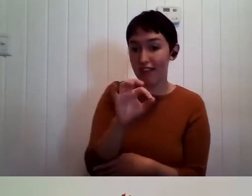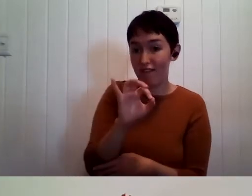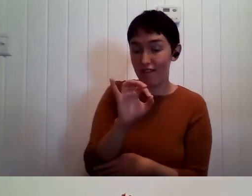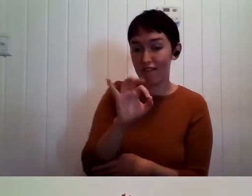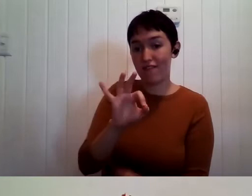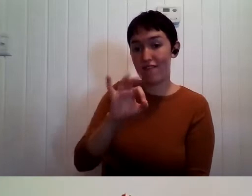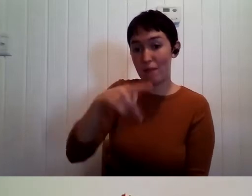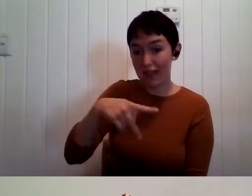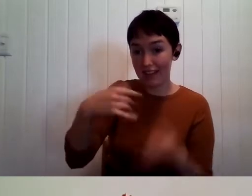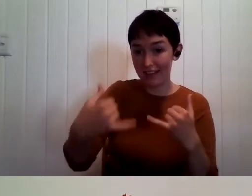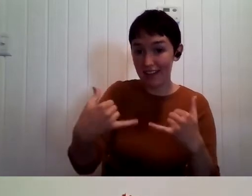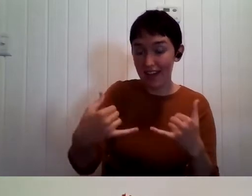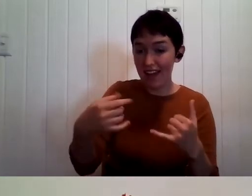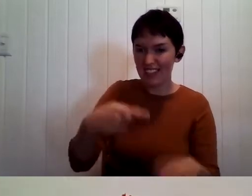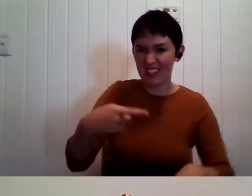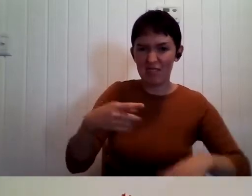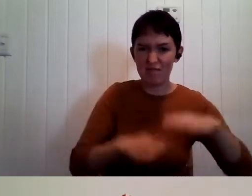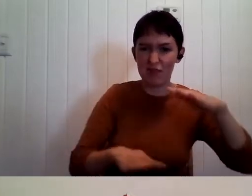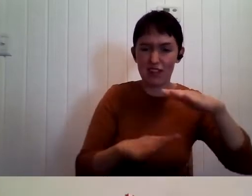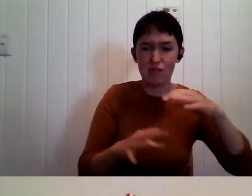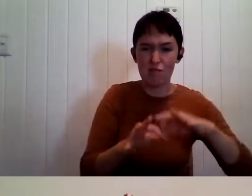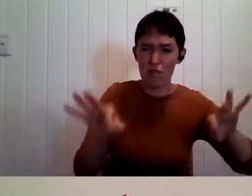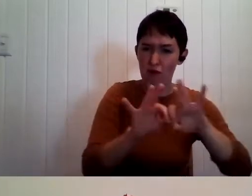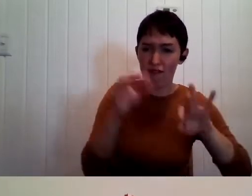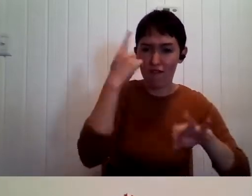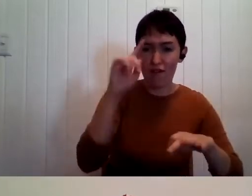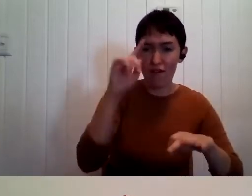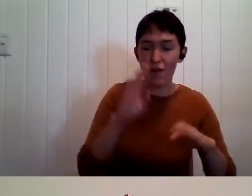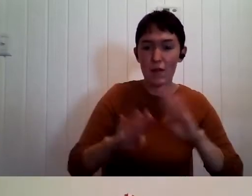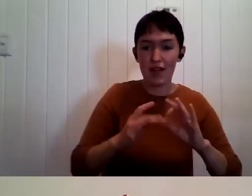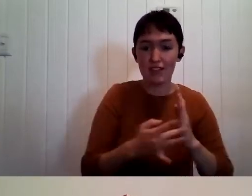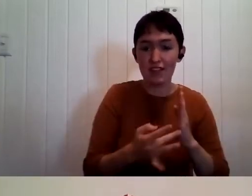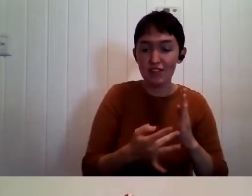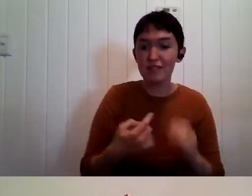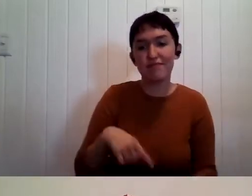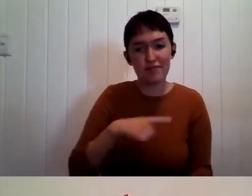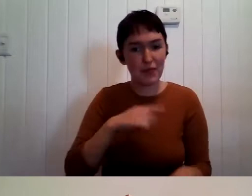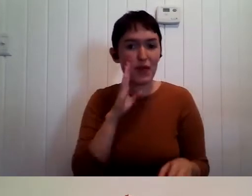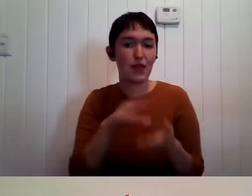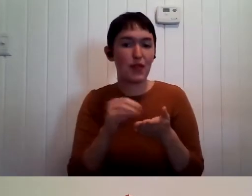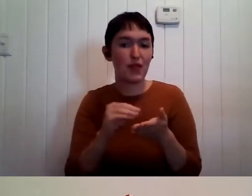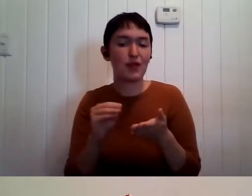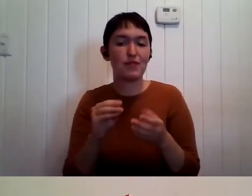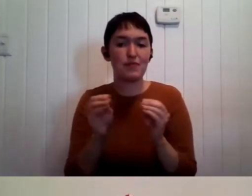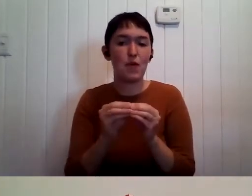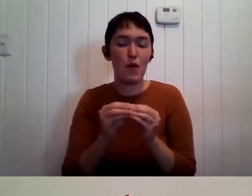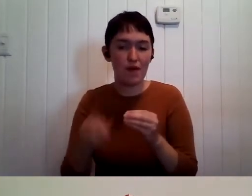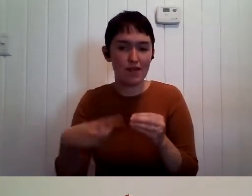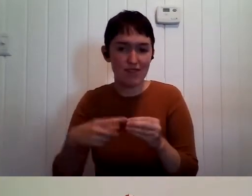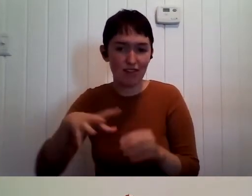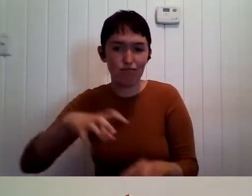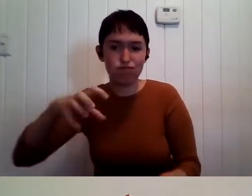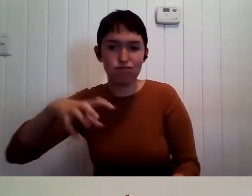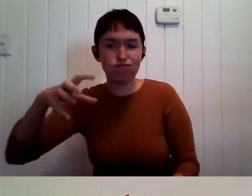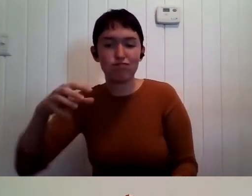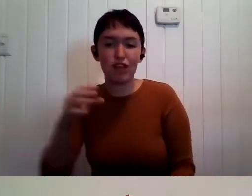like biotechnology things ever from jellyfish. What else can we learn about jellyfish? A lot. So come join us. That'll be on October